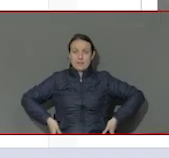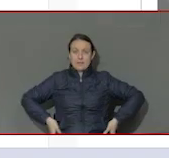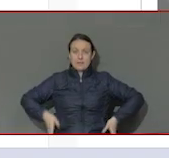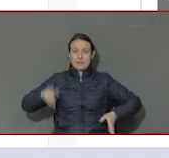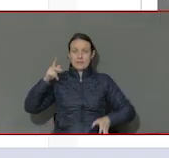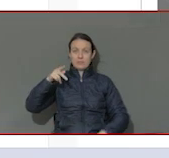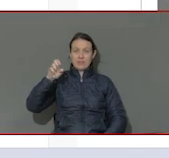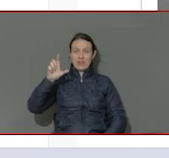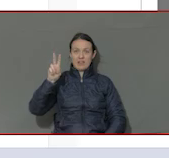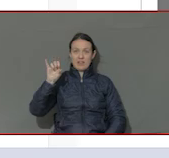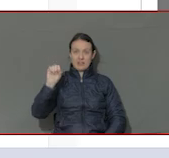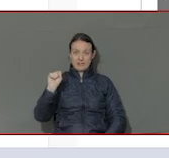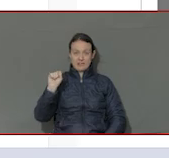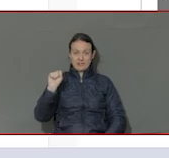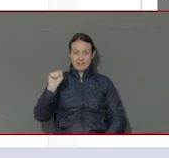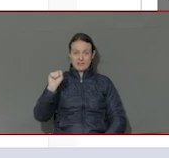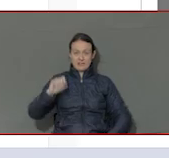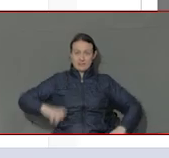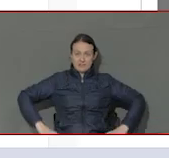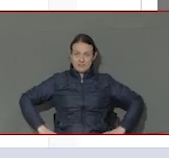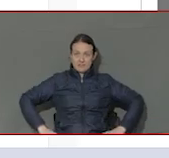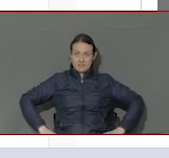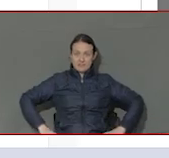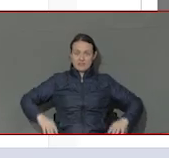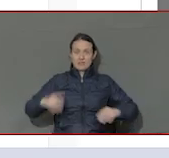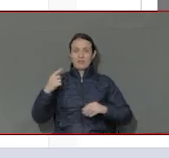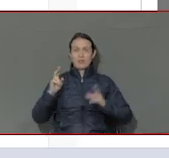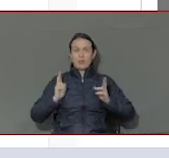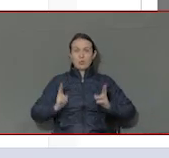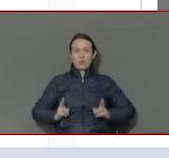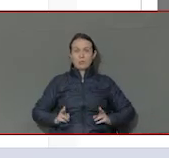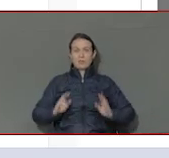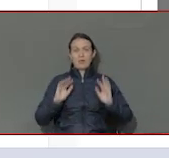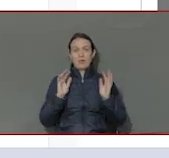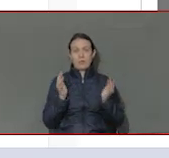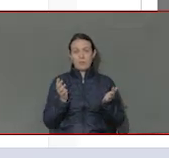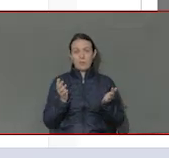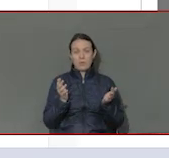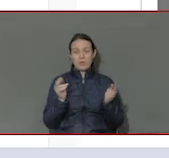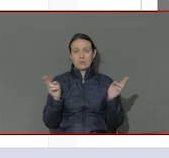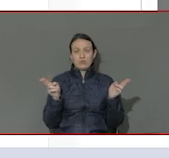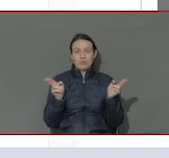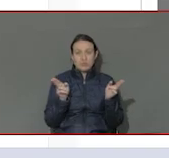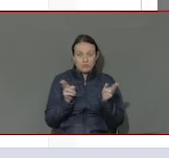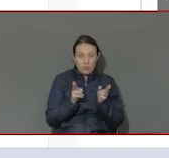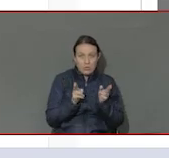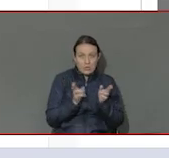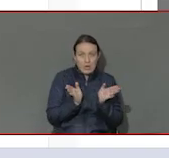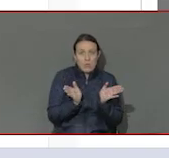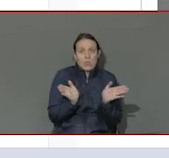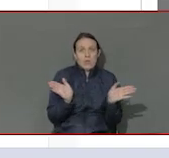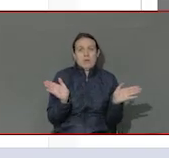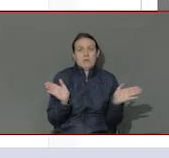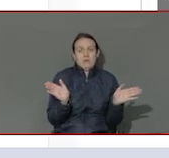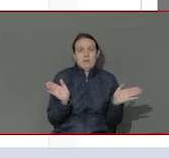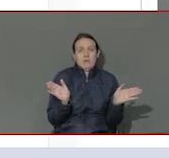here, the pelvis of humans, we say it is short and wider,